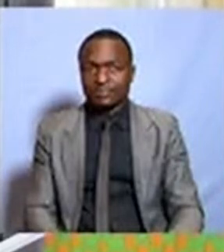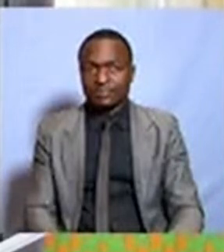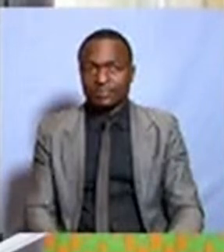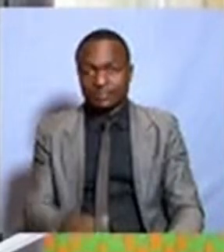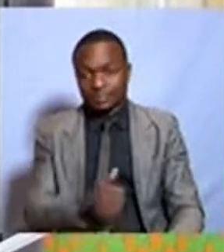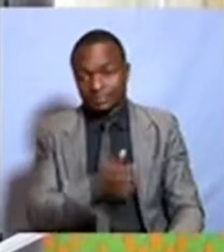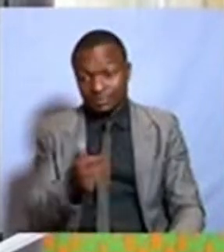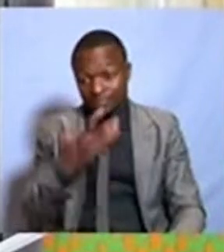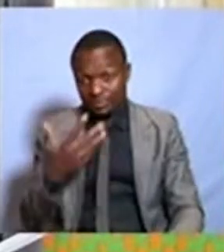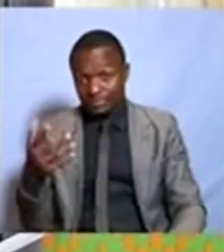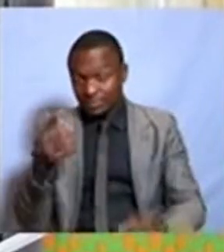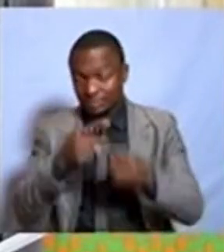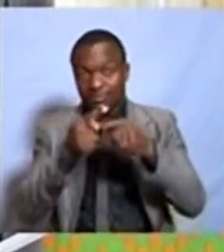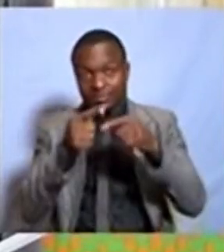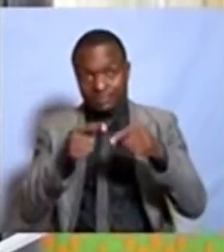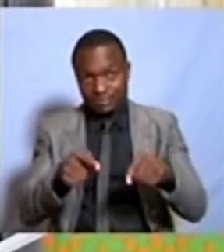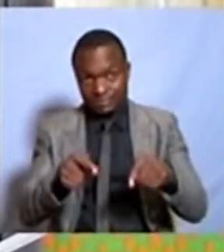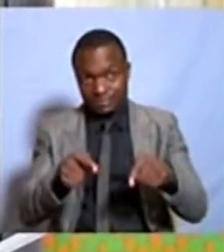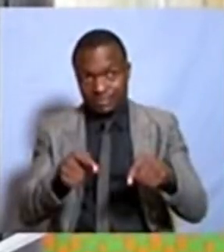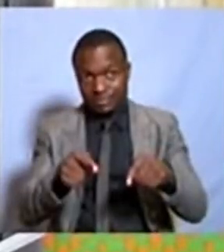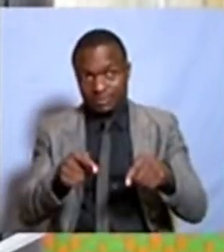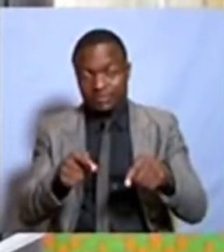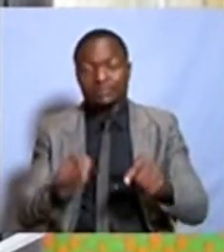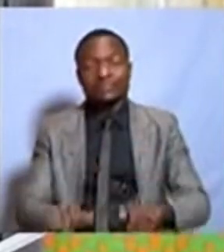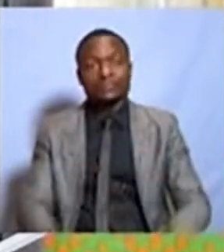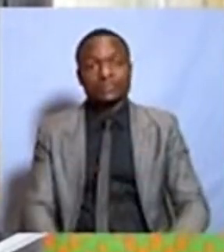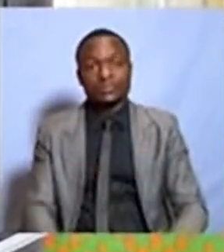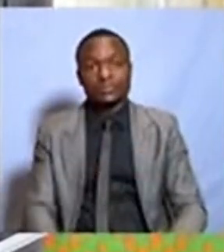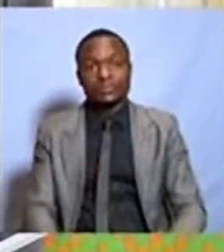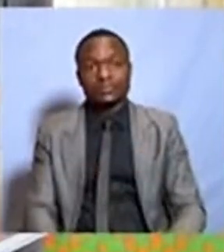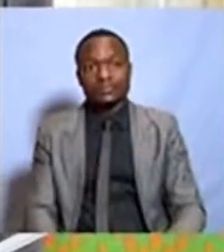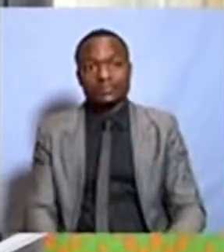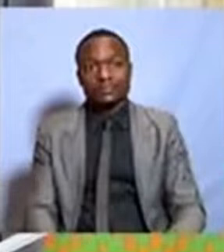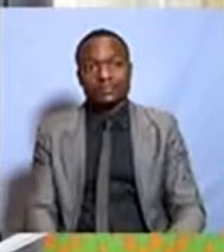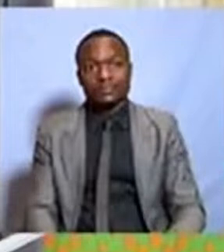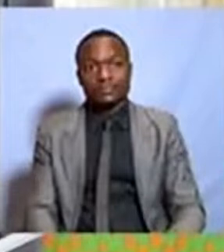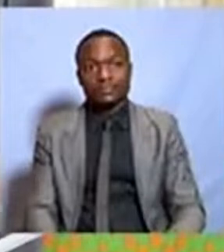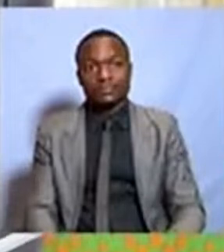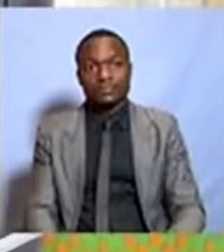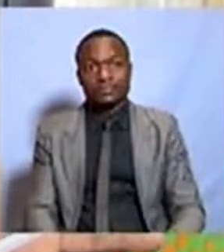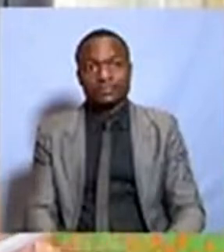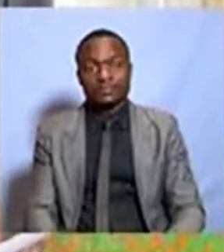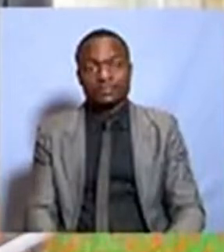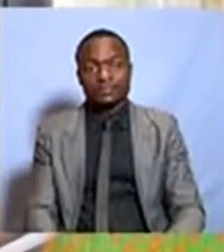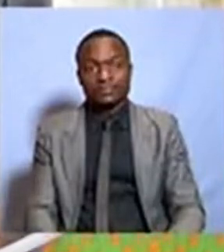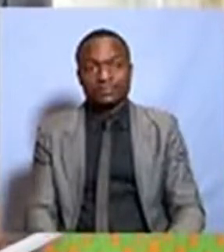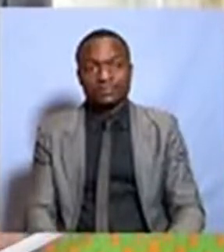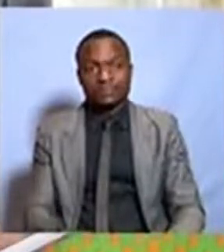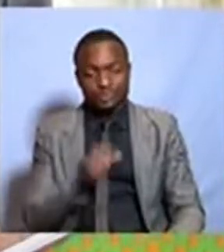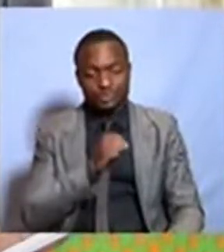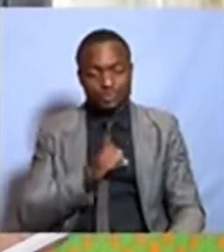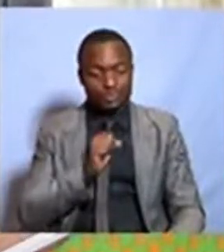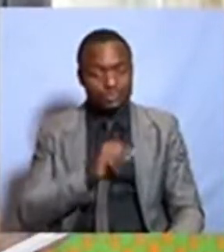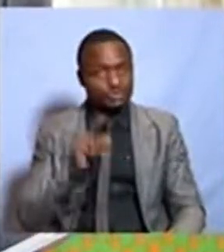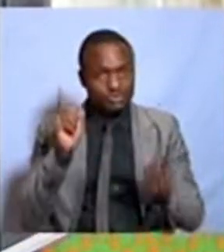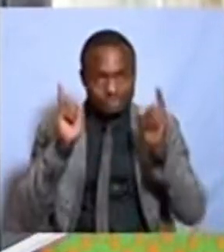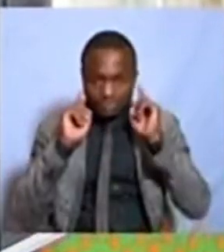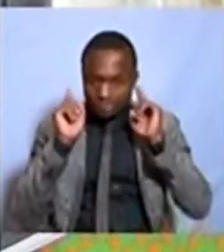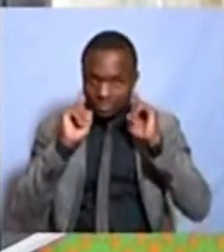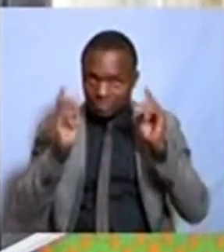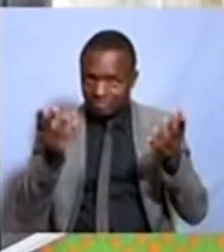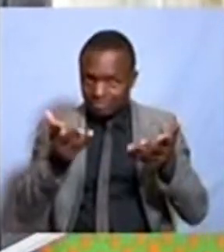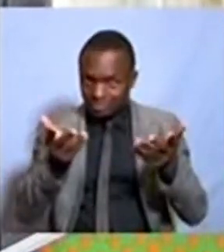anything that happens to go my younger name, I think that is a household term, that